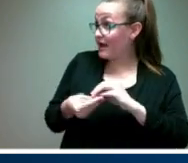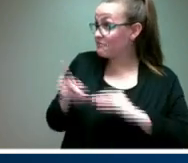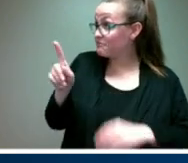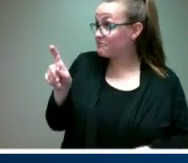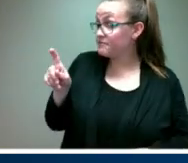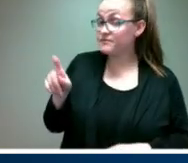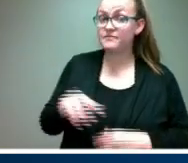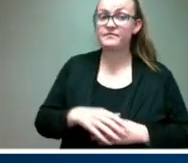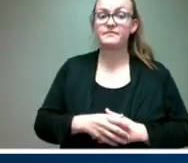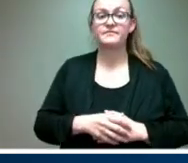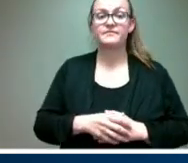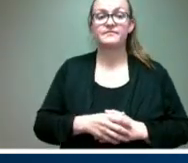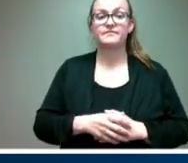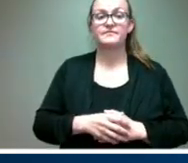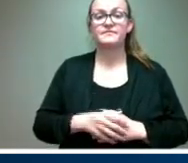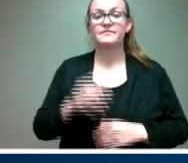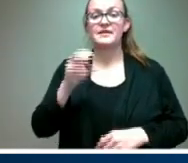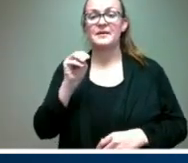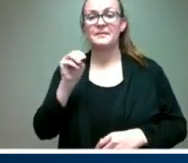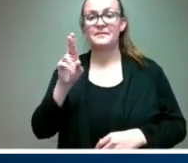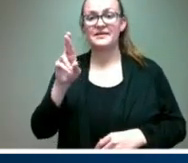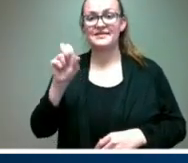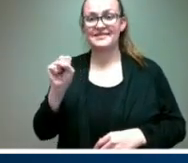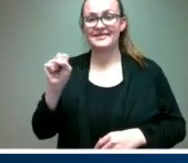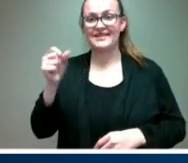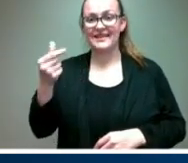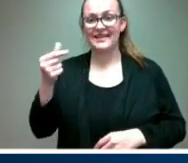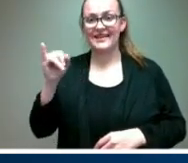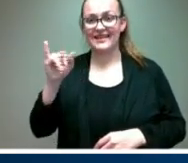have a feeling you're going to give us a website address.